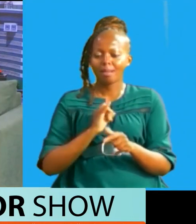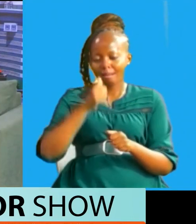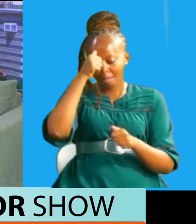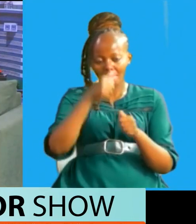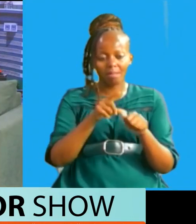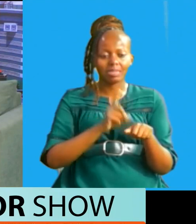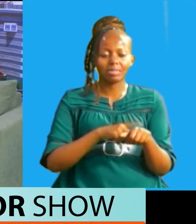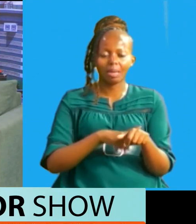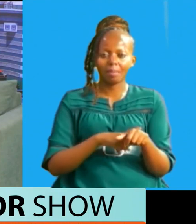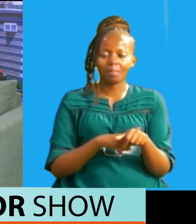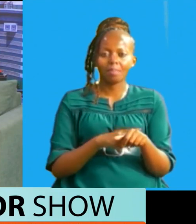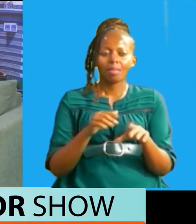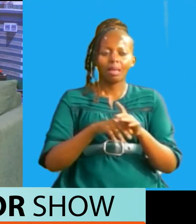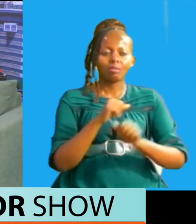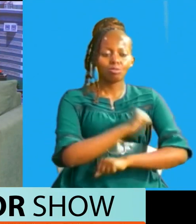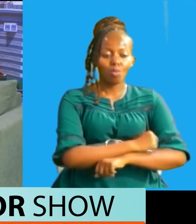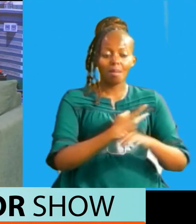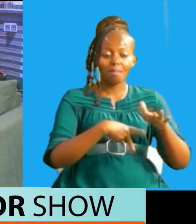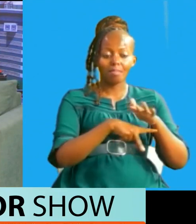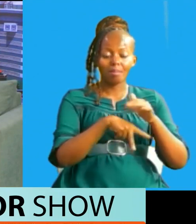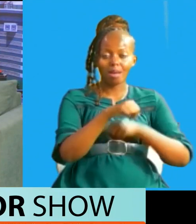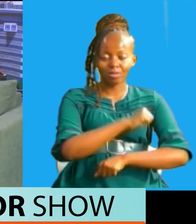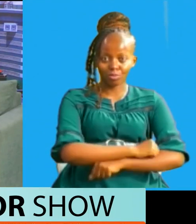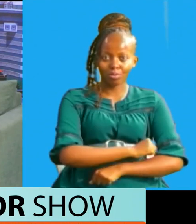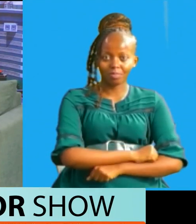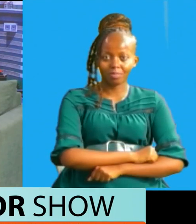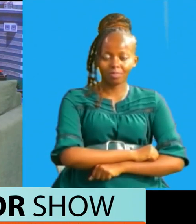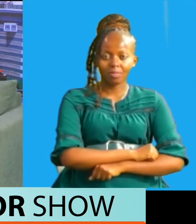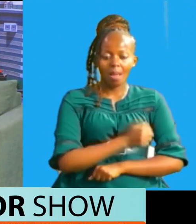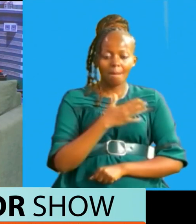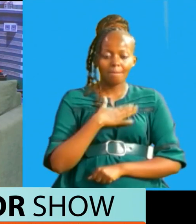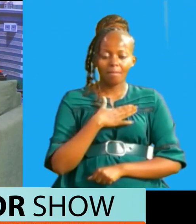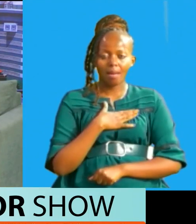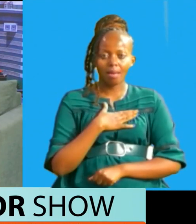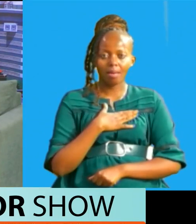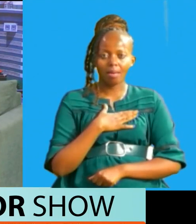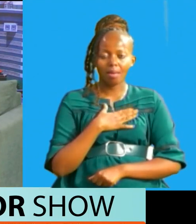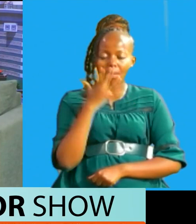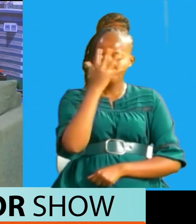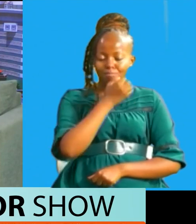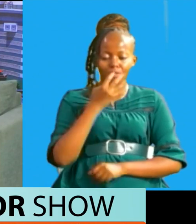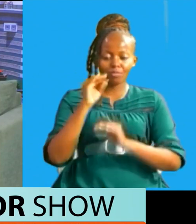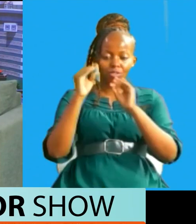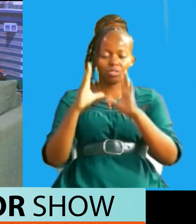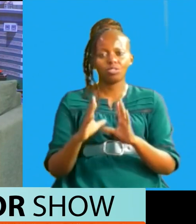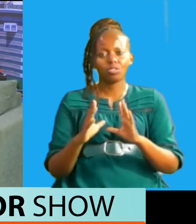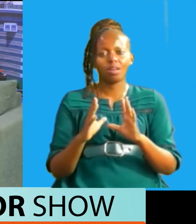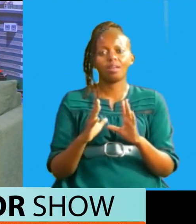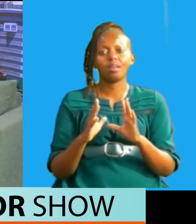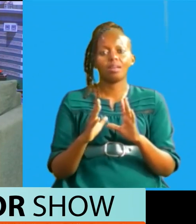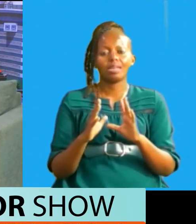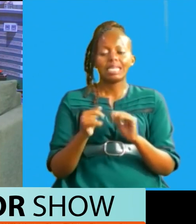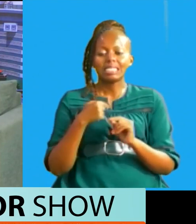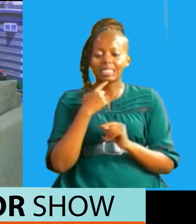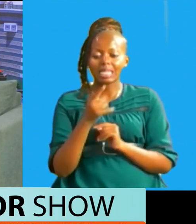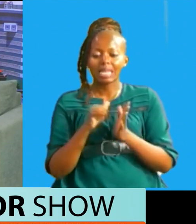I was back in school, primary school, um, my beautiful teacher was like, I will be teaching you